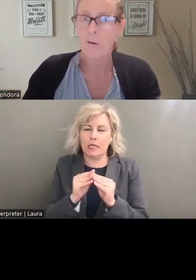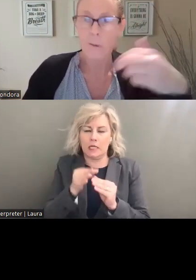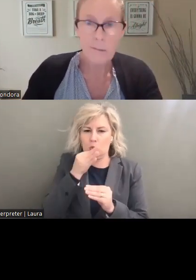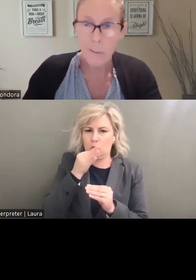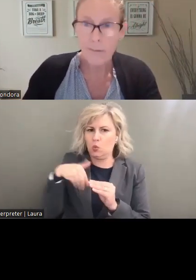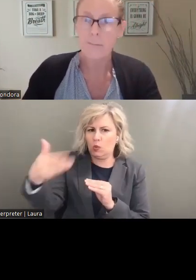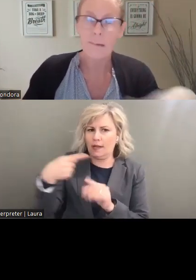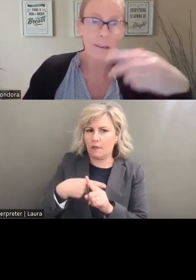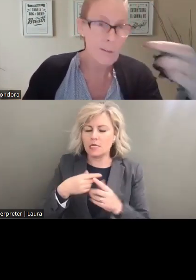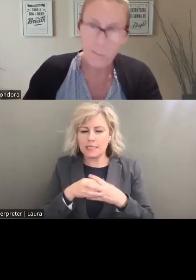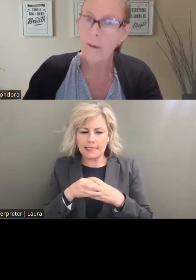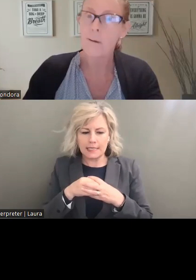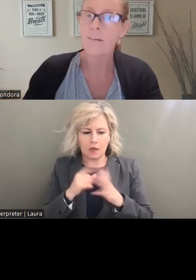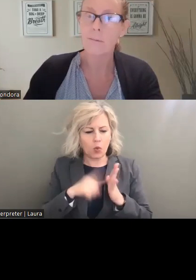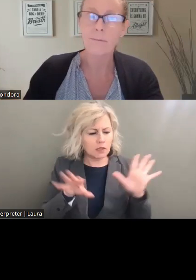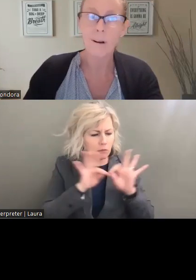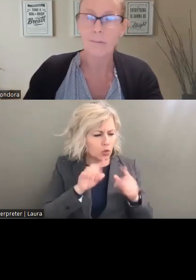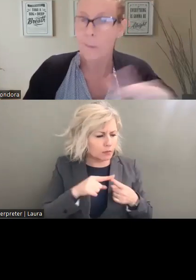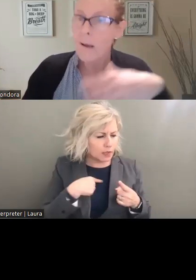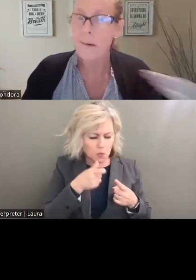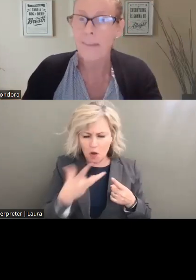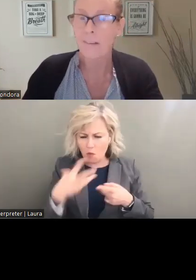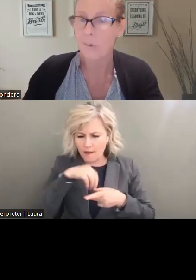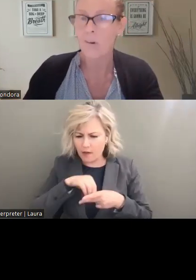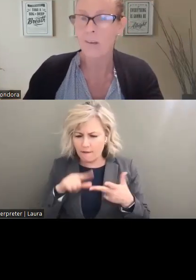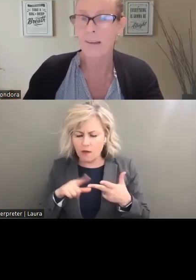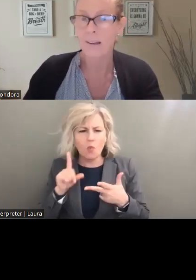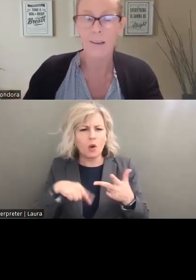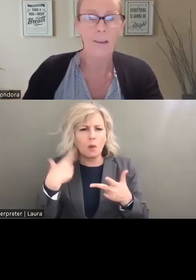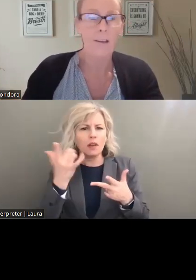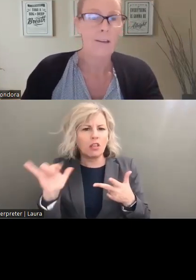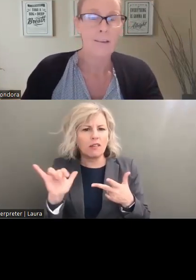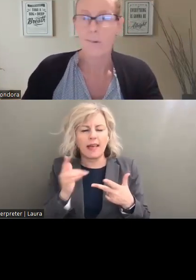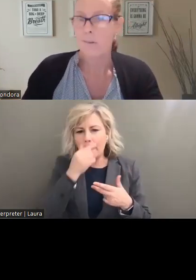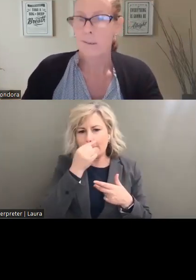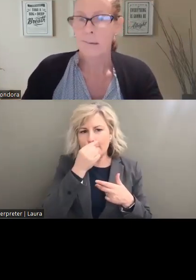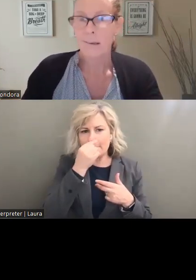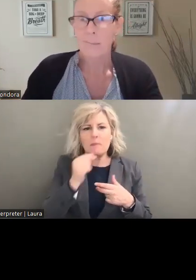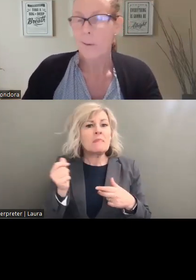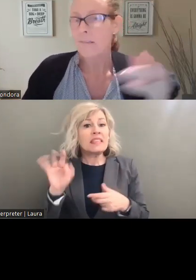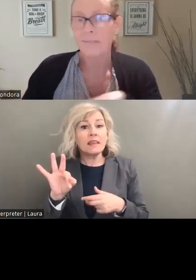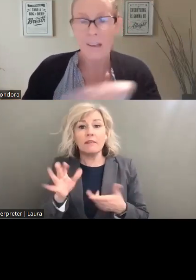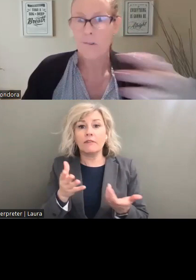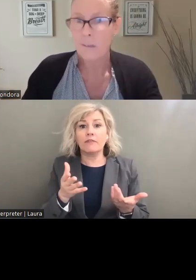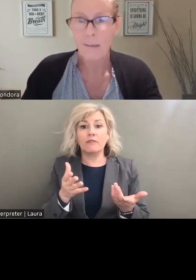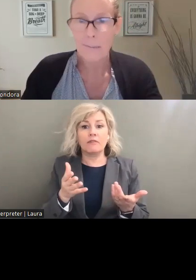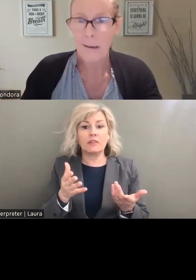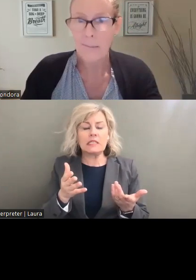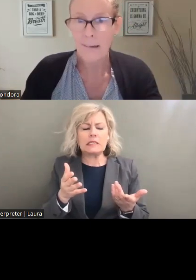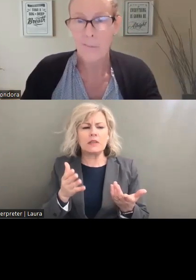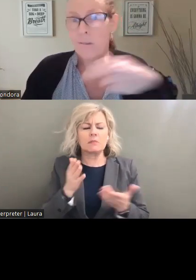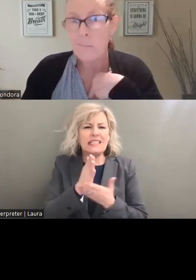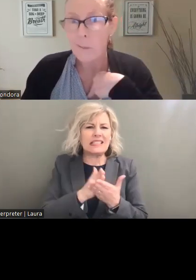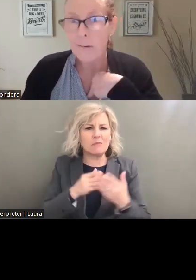month. What's important to me? Who do I want to involve? What do I want that to look like? If there's going to be points of tension in